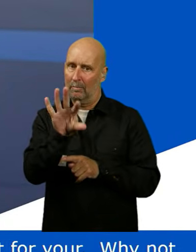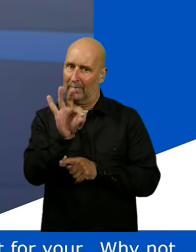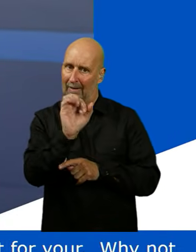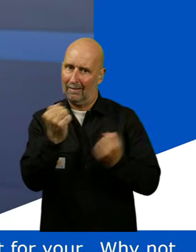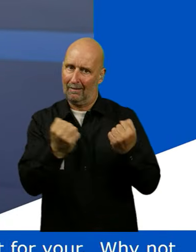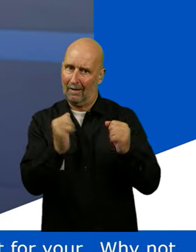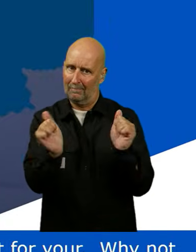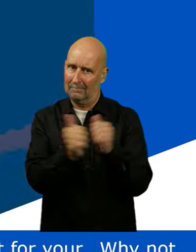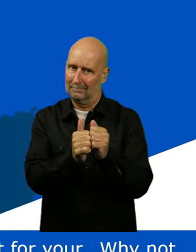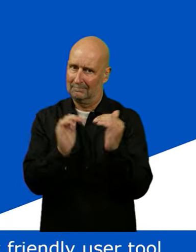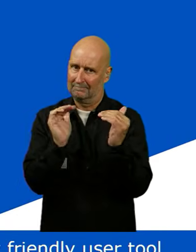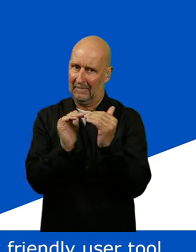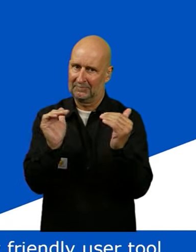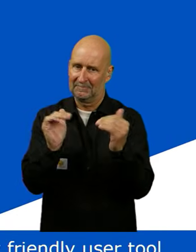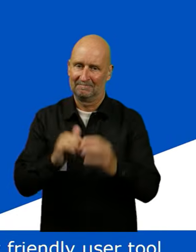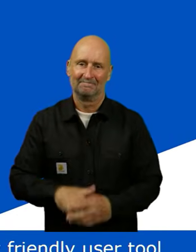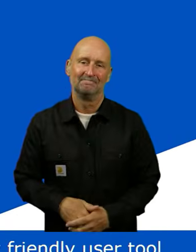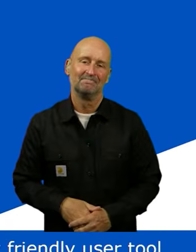choice.